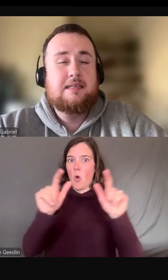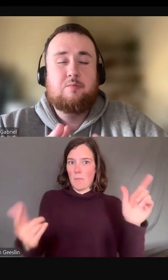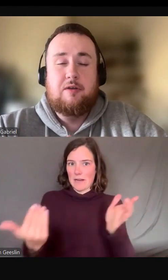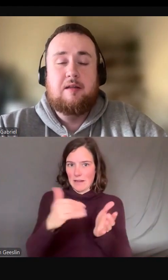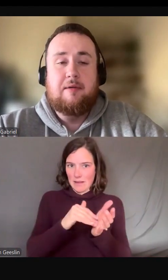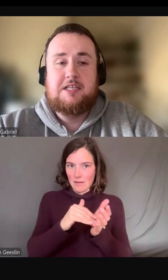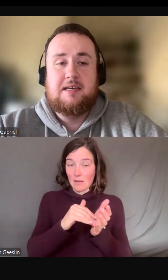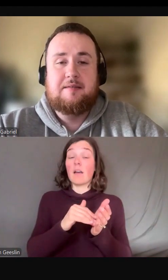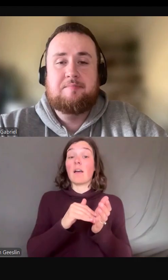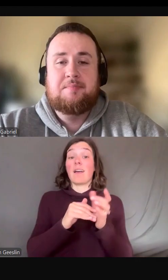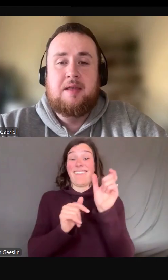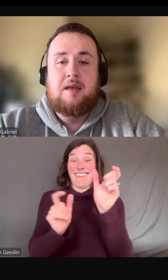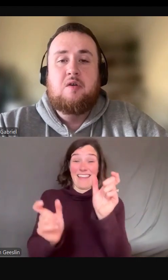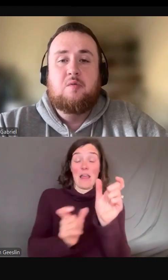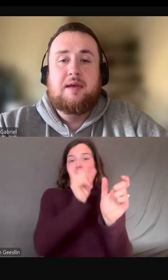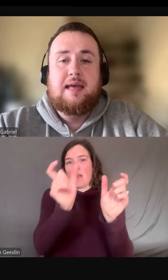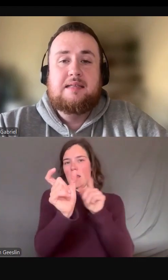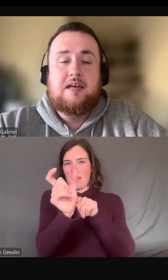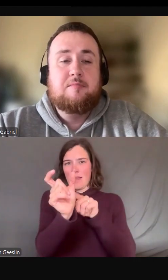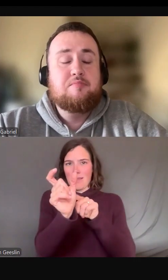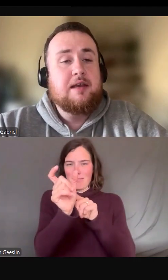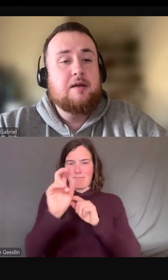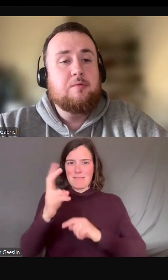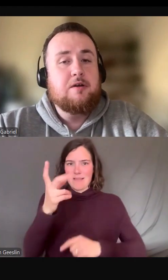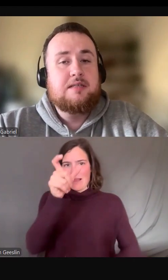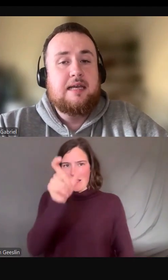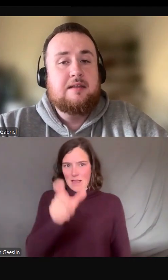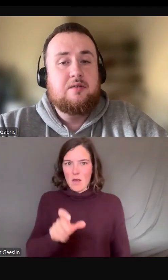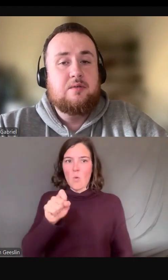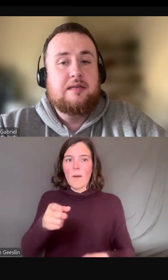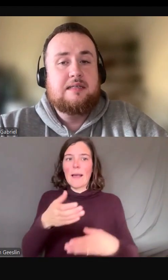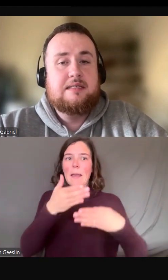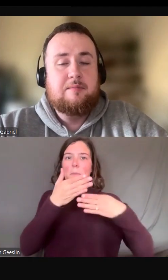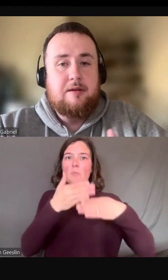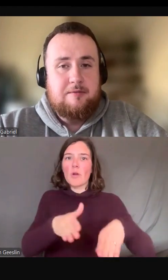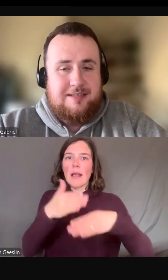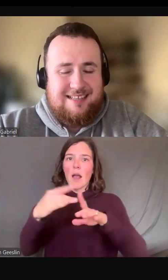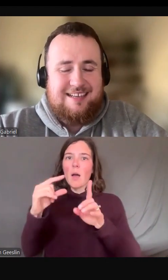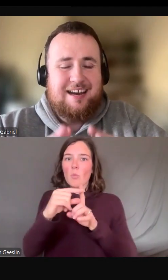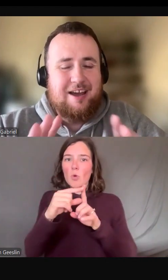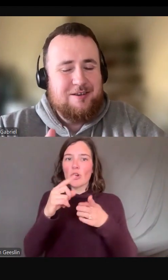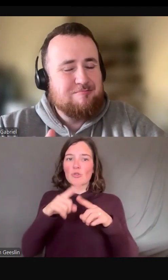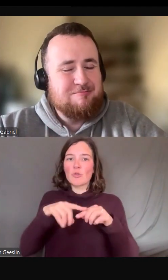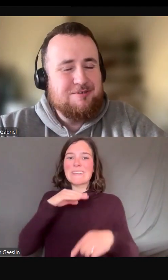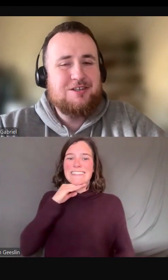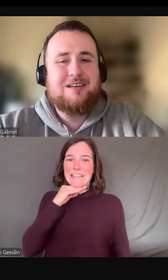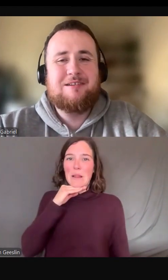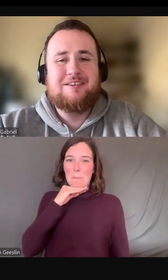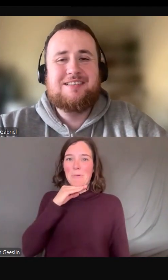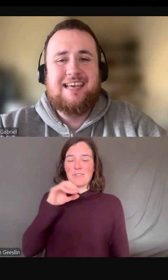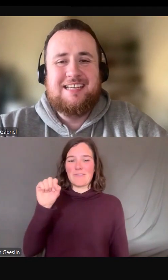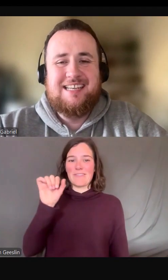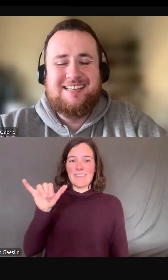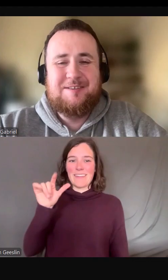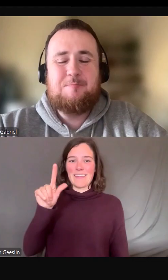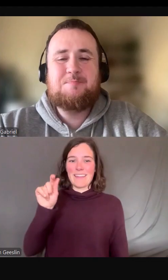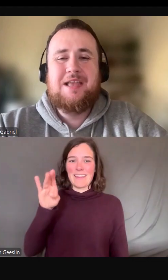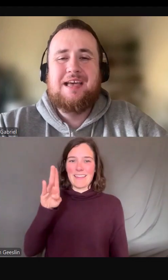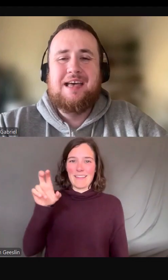into some real magic. We can start breaking up words into syllables. Sorry, I always butcher the